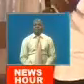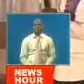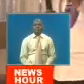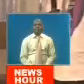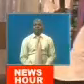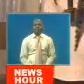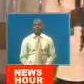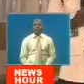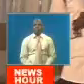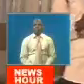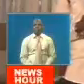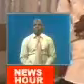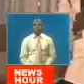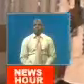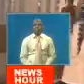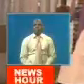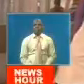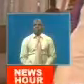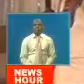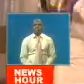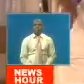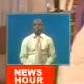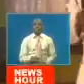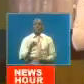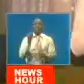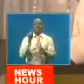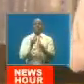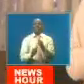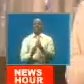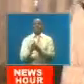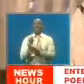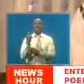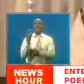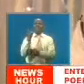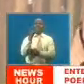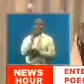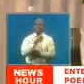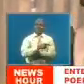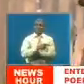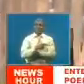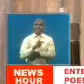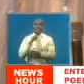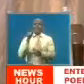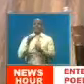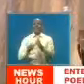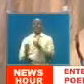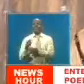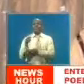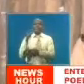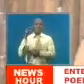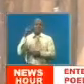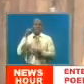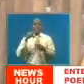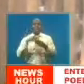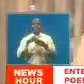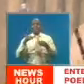You were a mother every single day, you worried every single day, you cared every single day, you committed yourself to the growth of